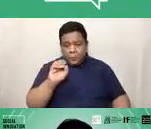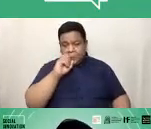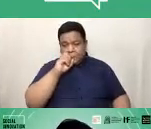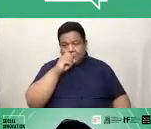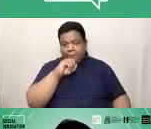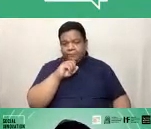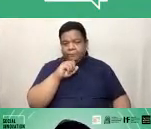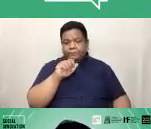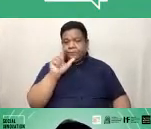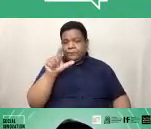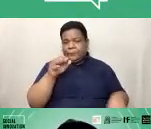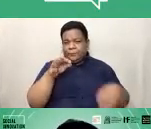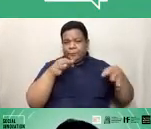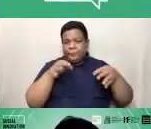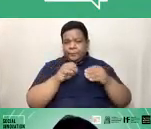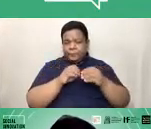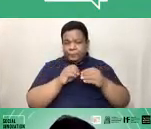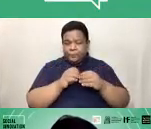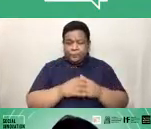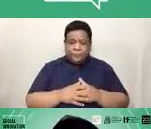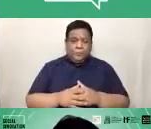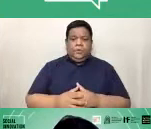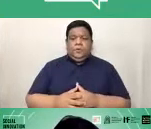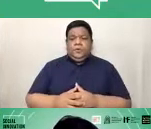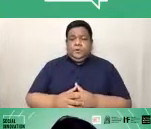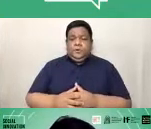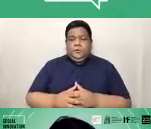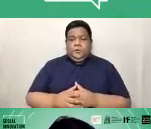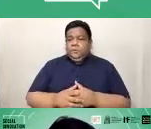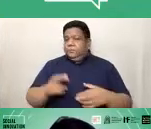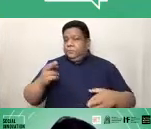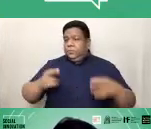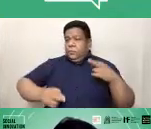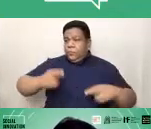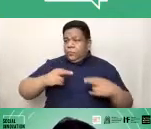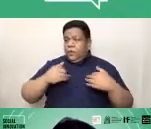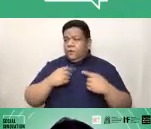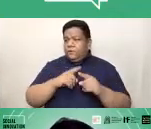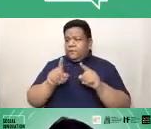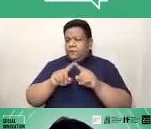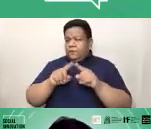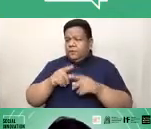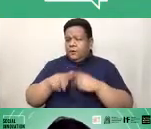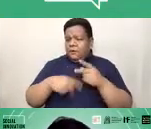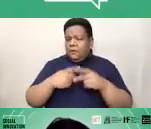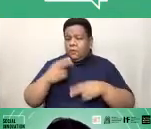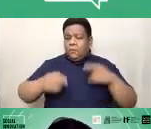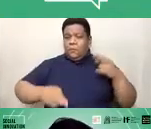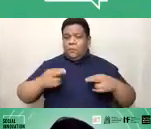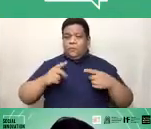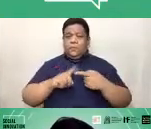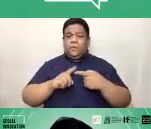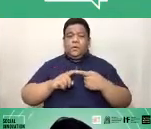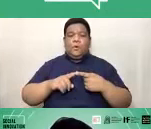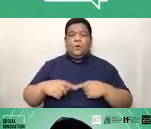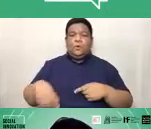concept more as we go. So in robotics, there are many different kinds of robots. And one of the first ones is defined as